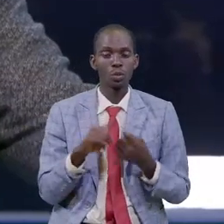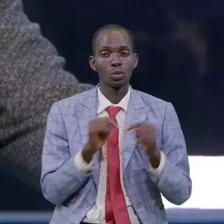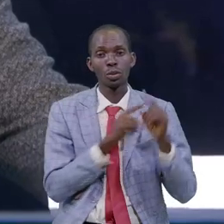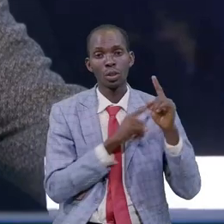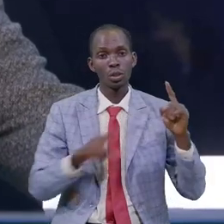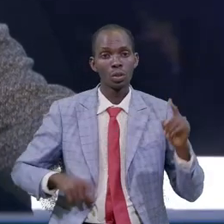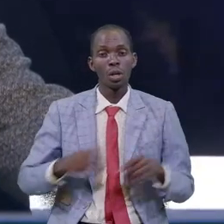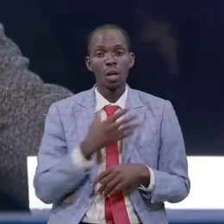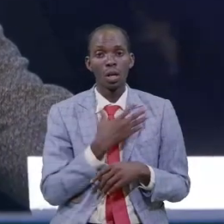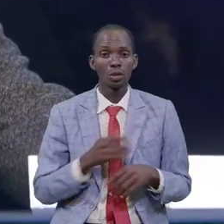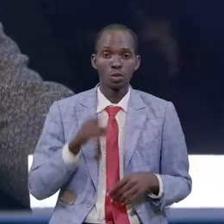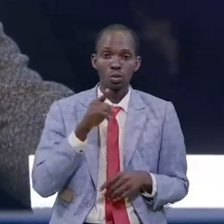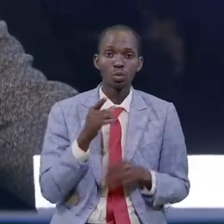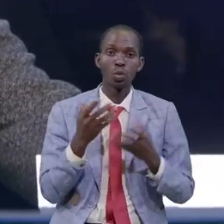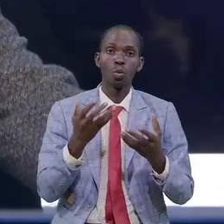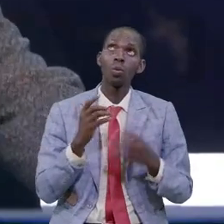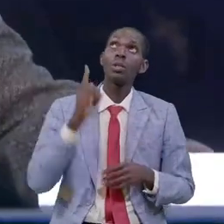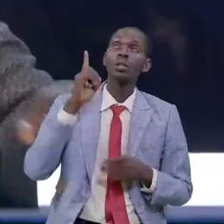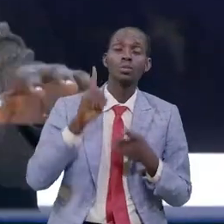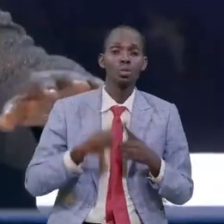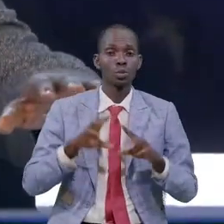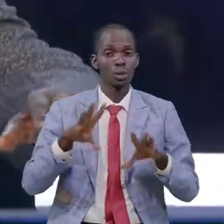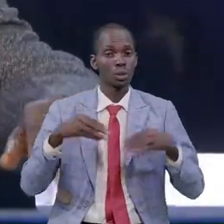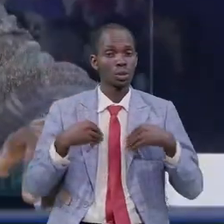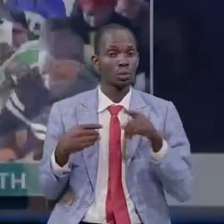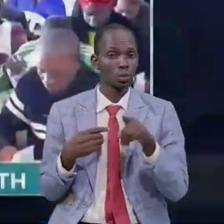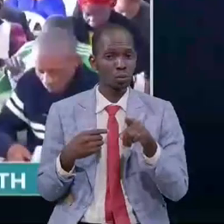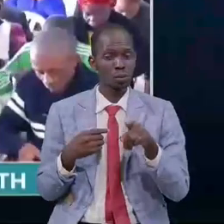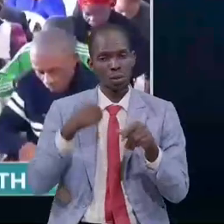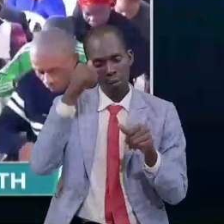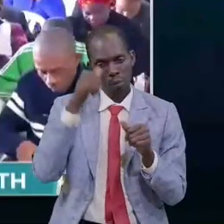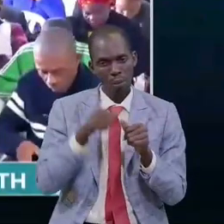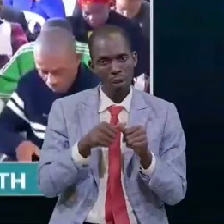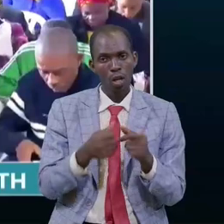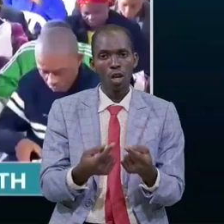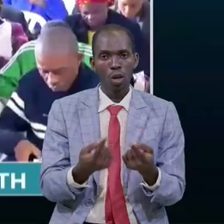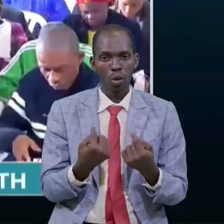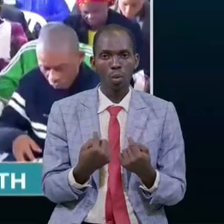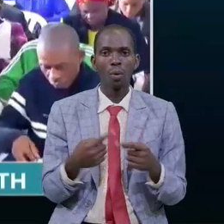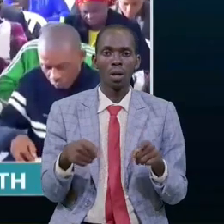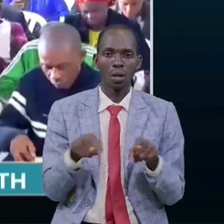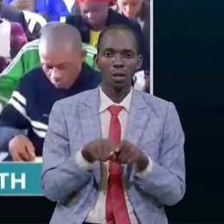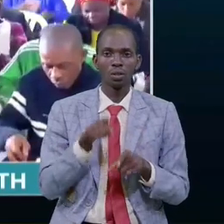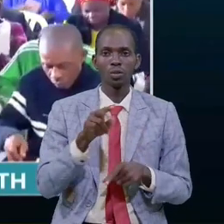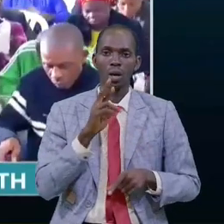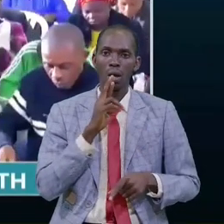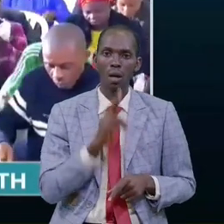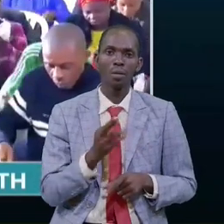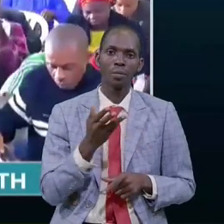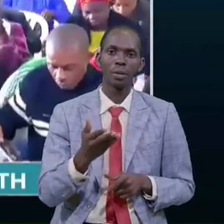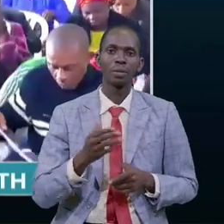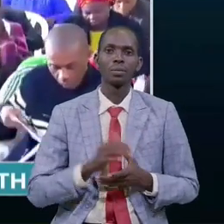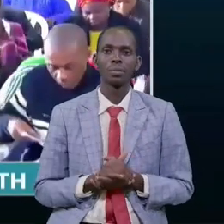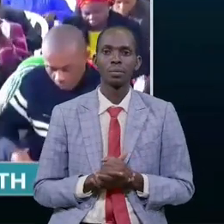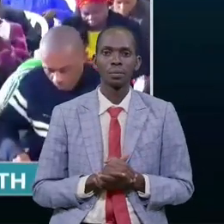venir au Seigneur et vous voulez qu'il remember, vous reçoive. Come, just sachez-le. As you are. Venez tel que vous êtes.